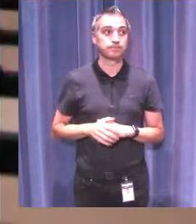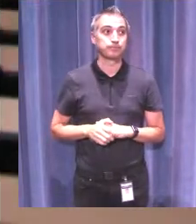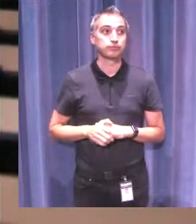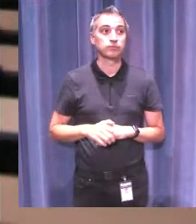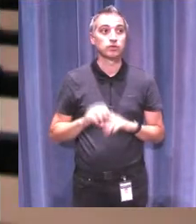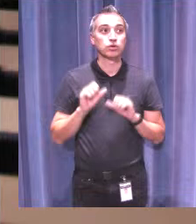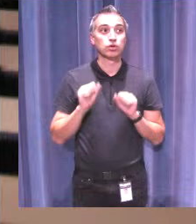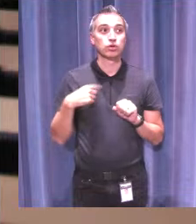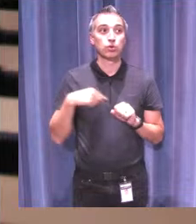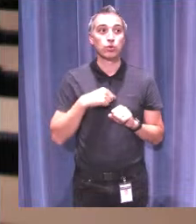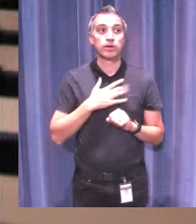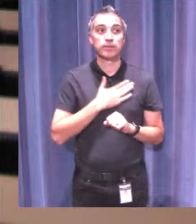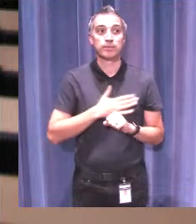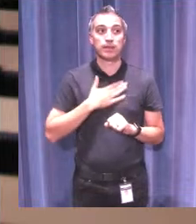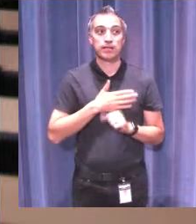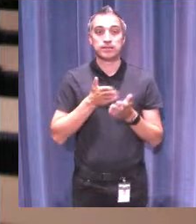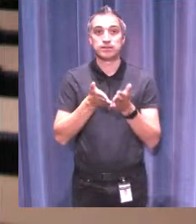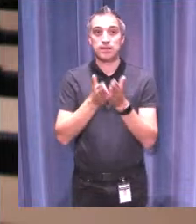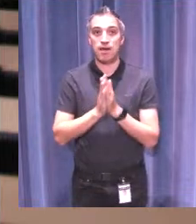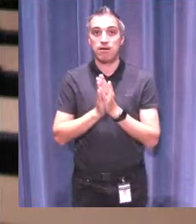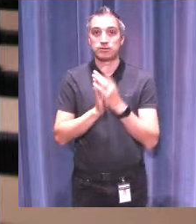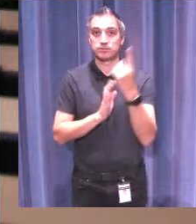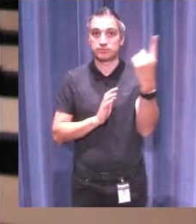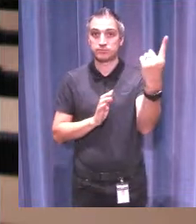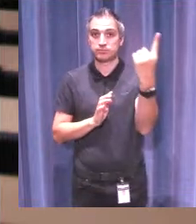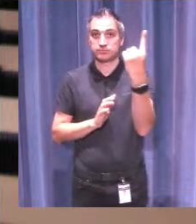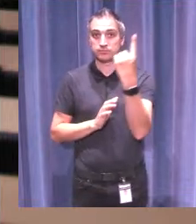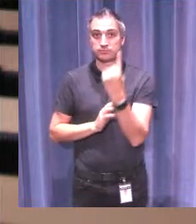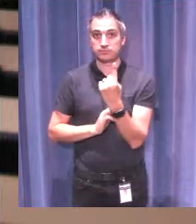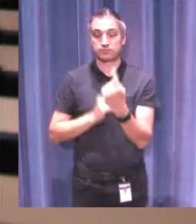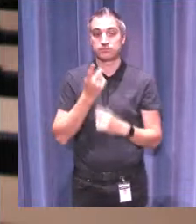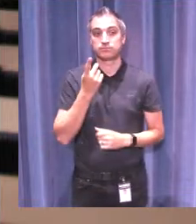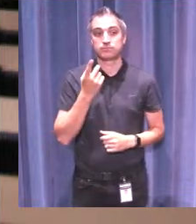Could we please escort her down?